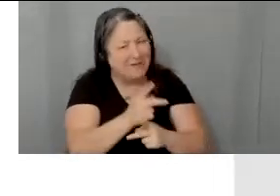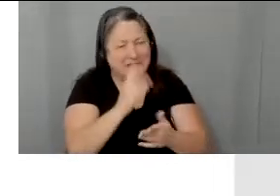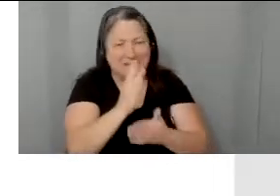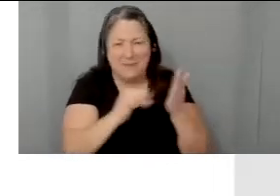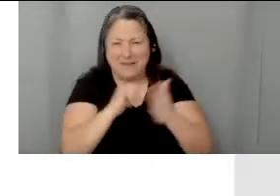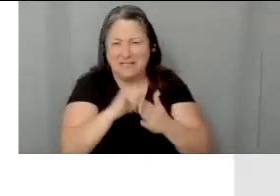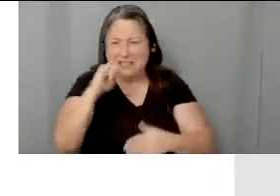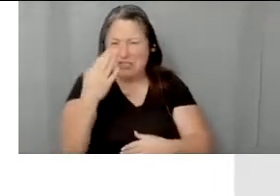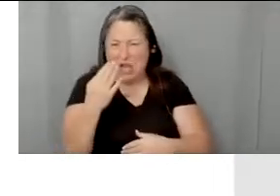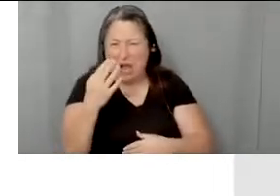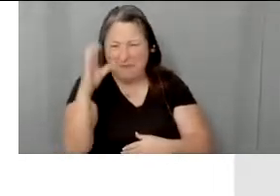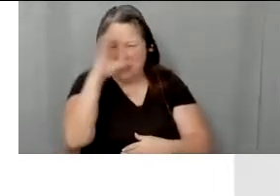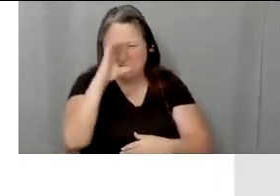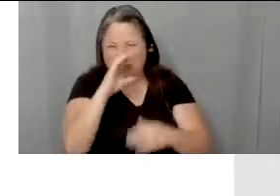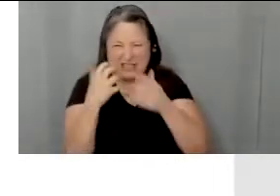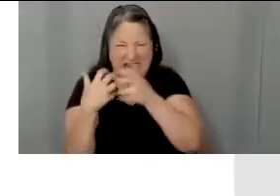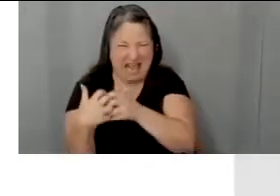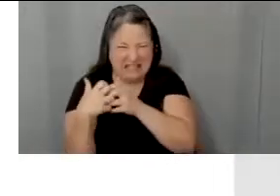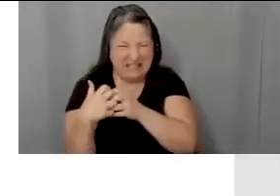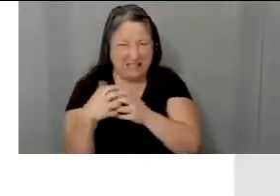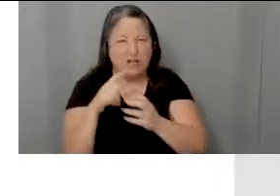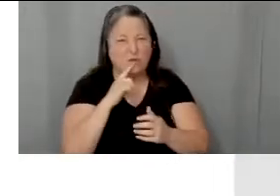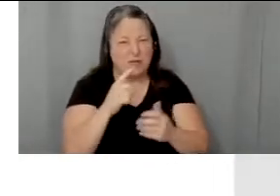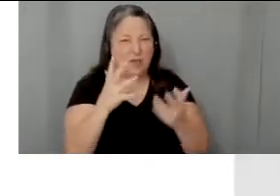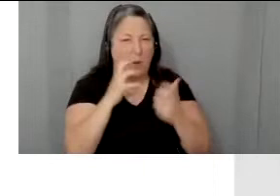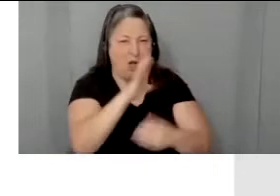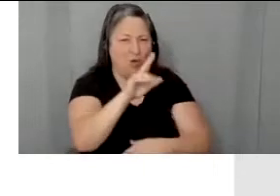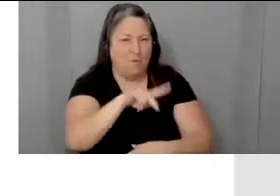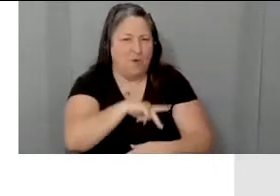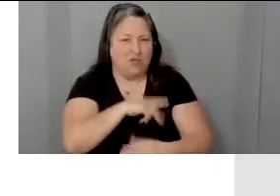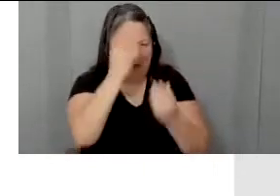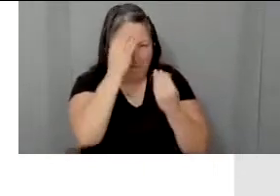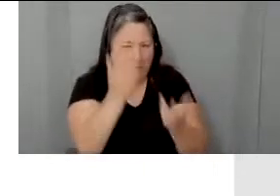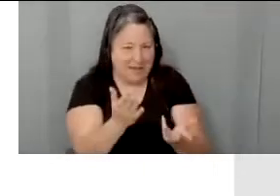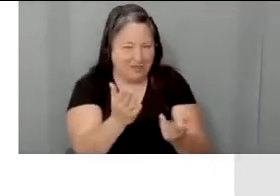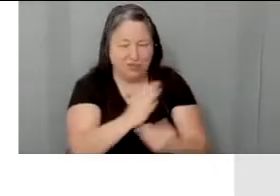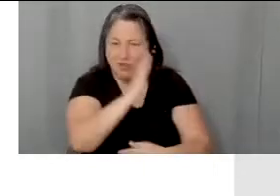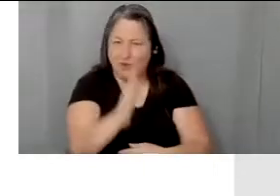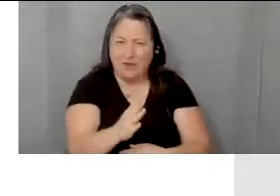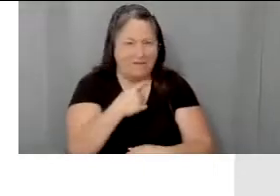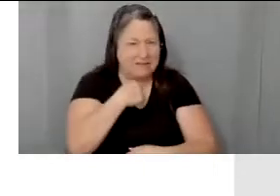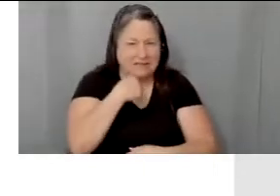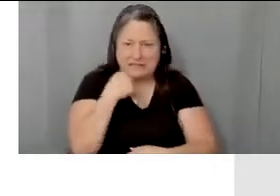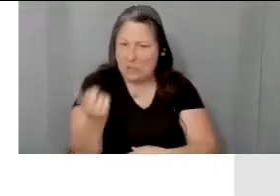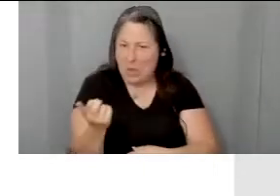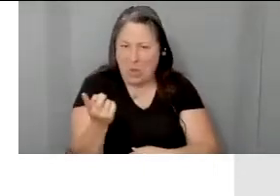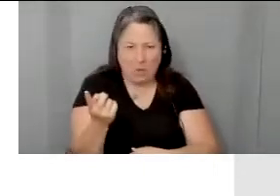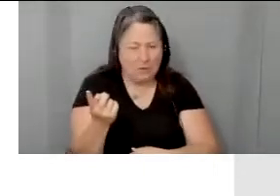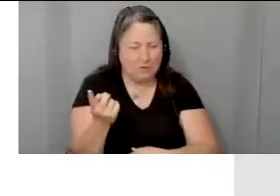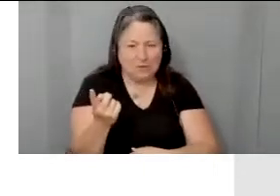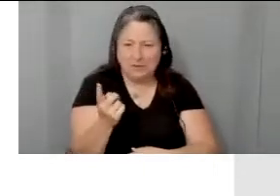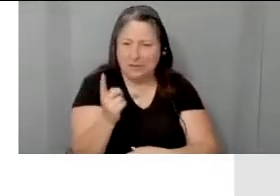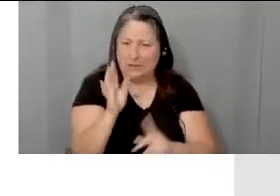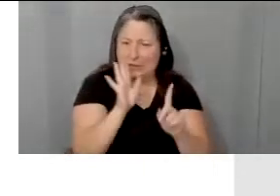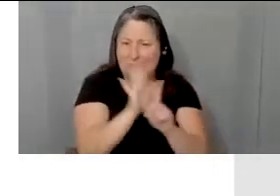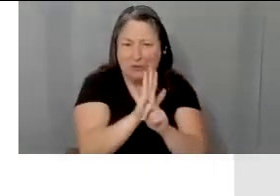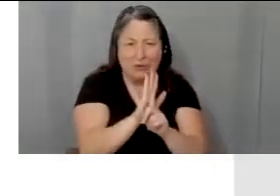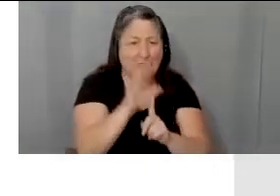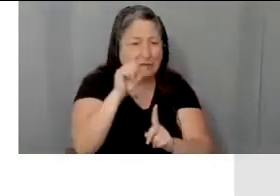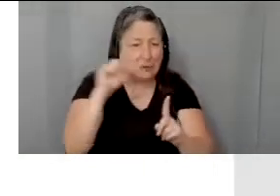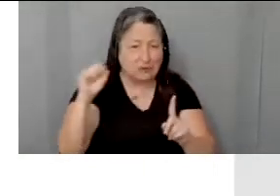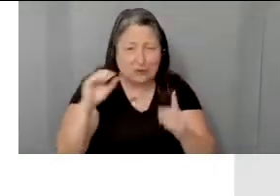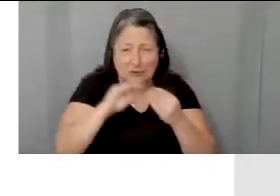engines are really looking for personal information. So never disclose your social